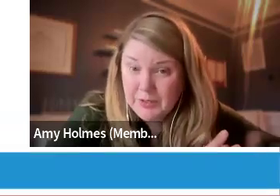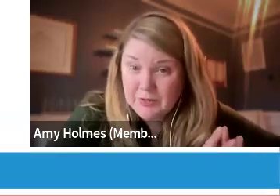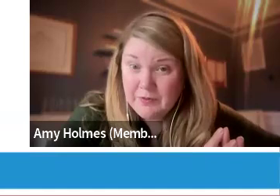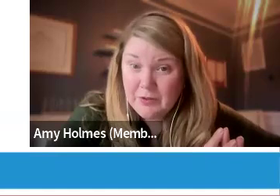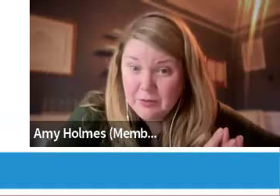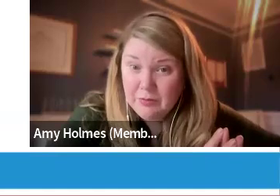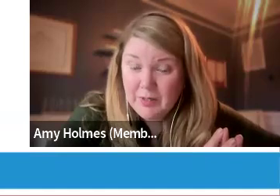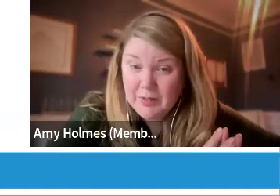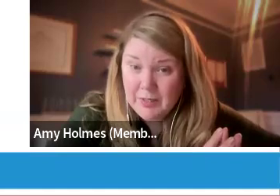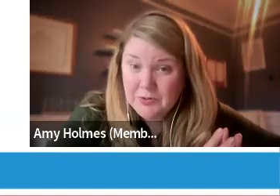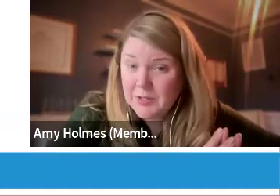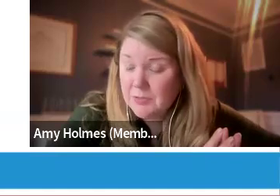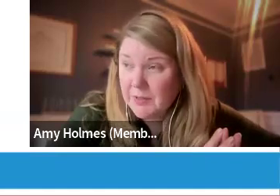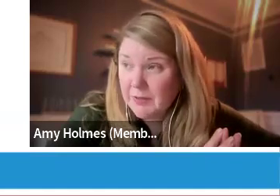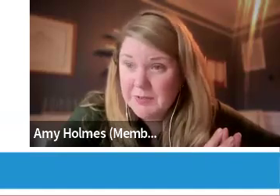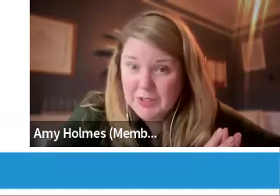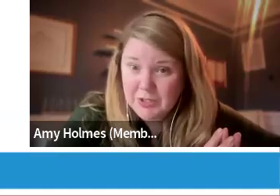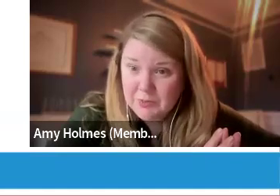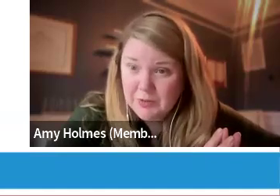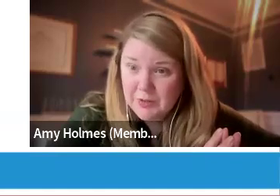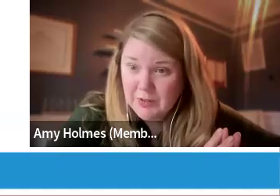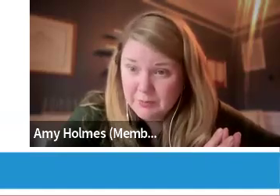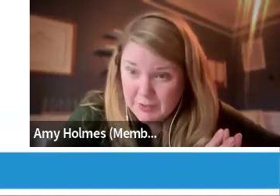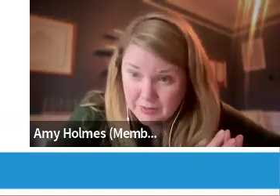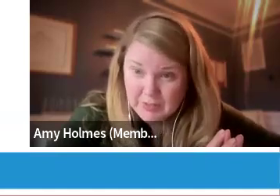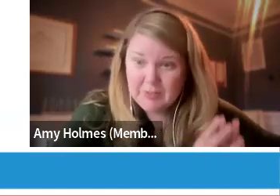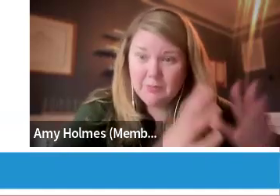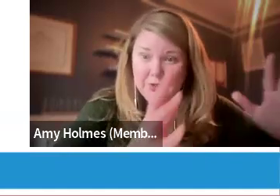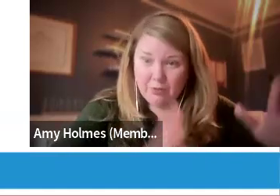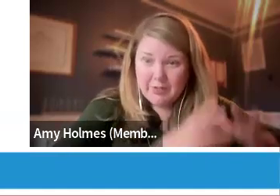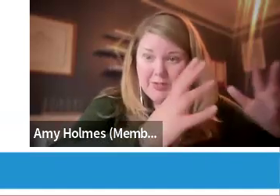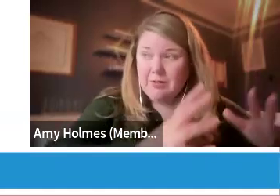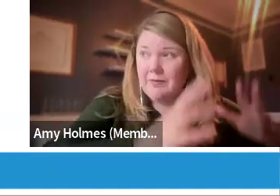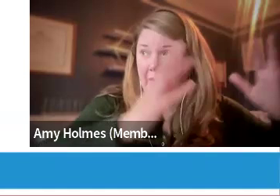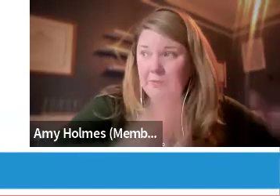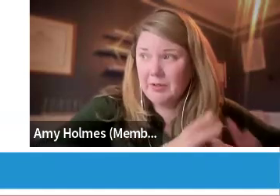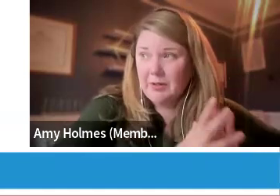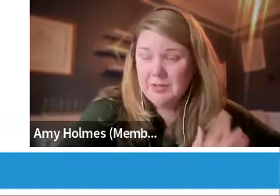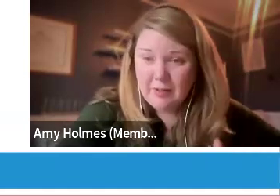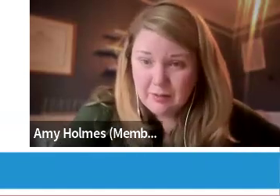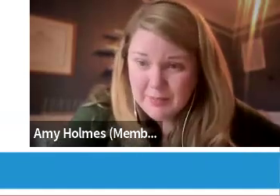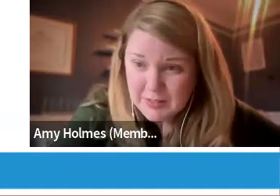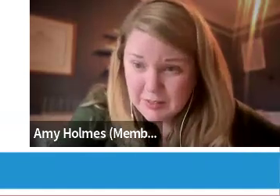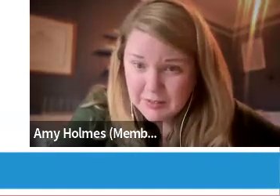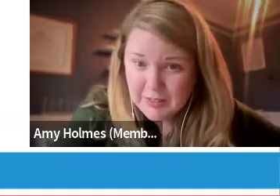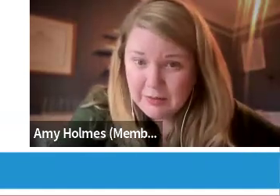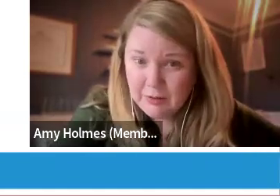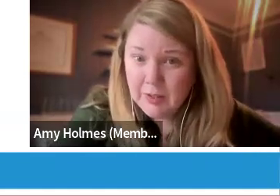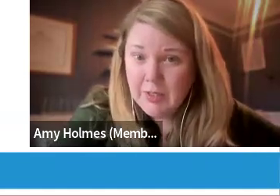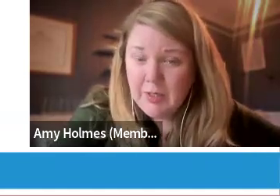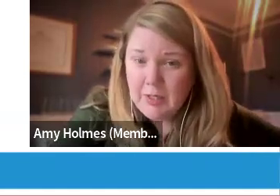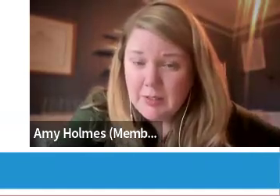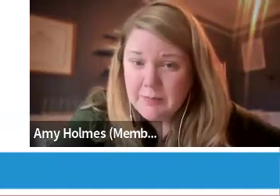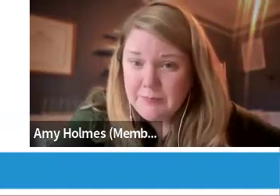the formation of the new National Action Plan recommendations could make good sense. Someone to organize all of that and bring all our best thinking